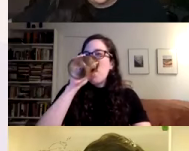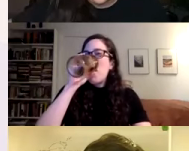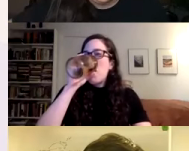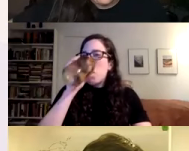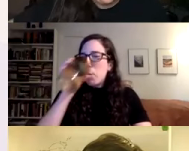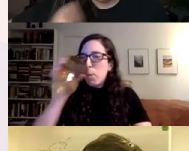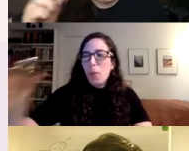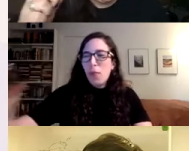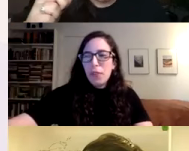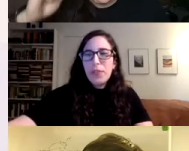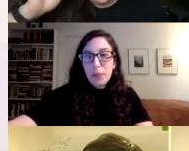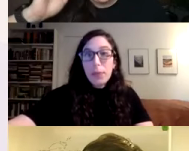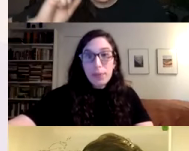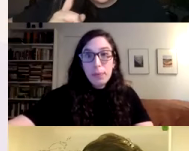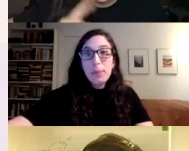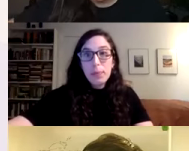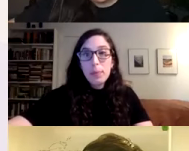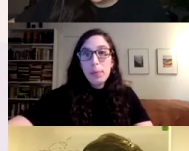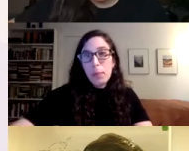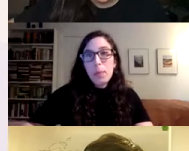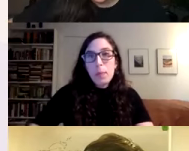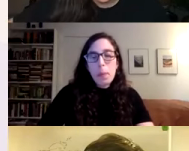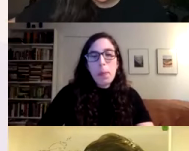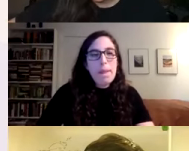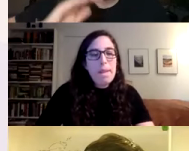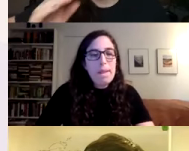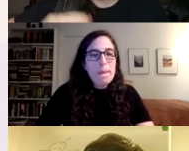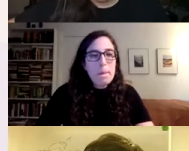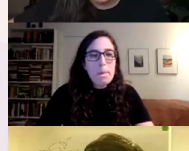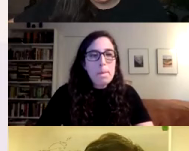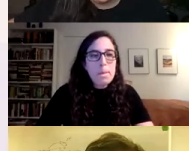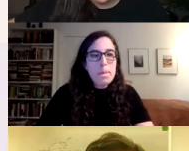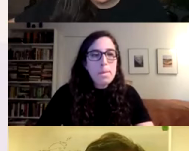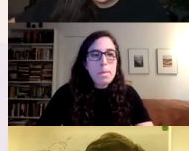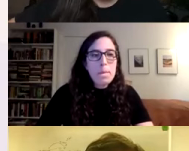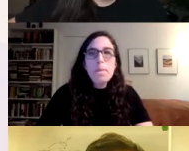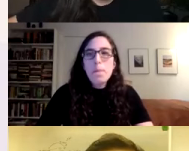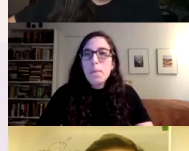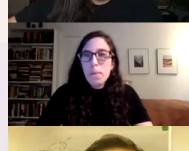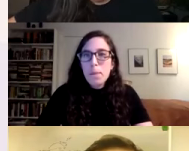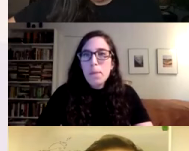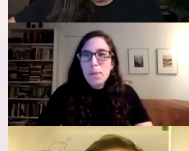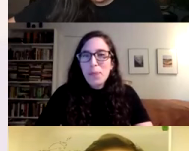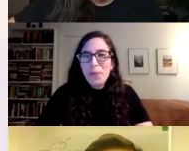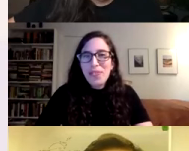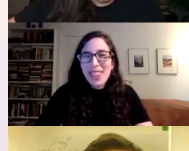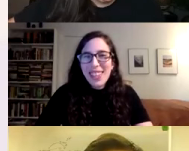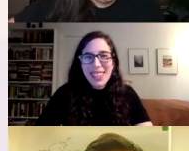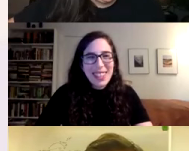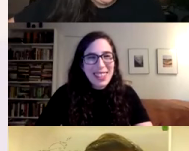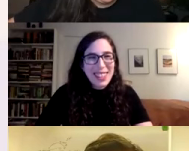squid biologist, but I did read that book, and that gives me absolutely no credibility whatsoever. But if you want to read the book